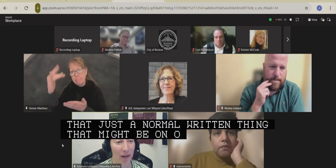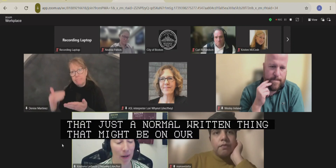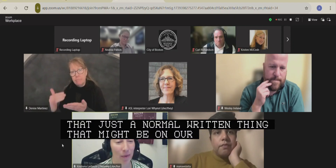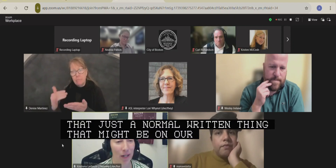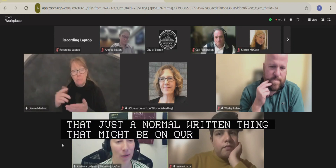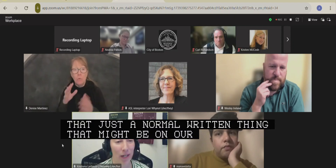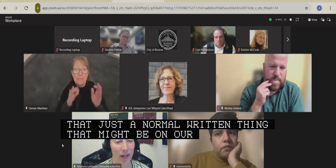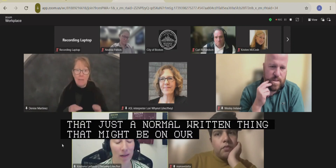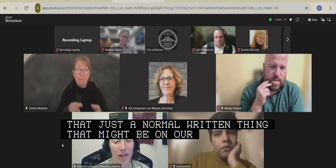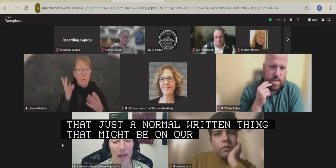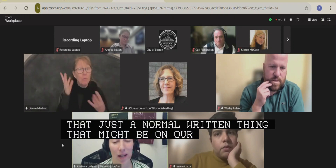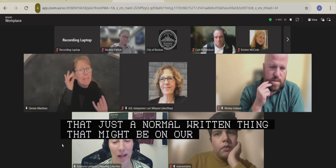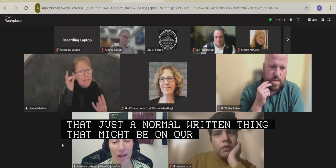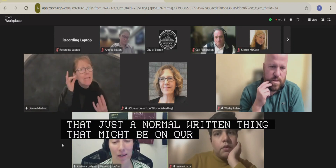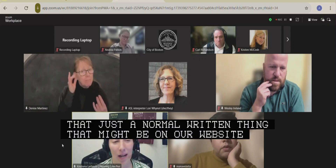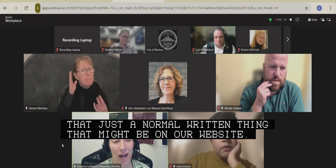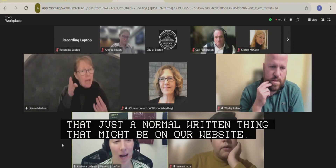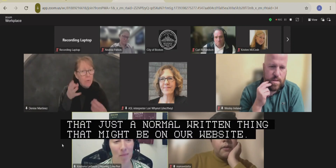things we're thinking about including.